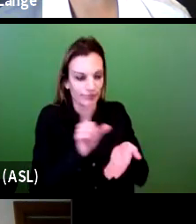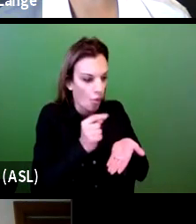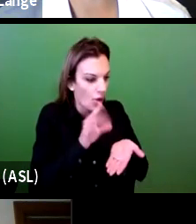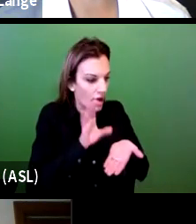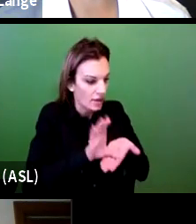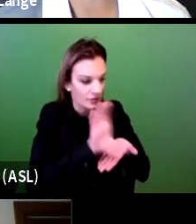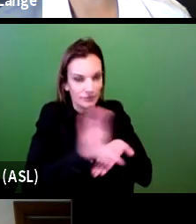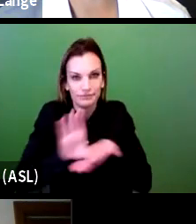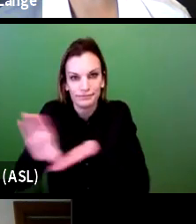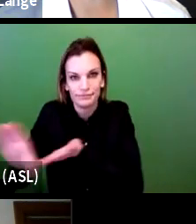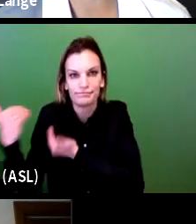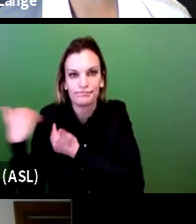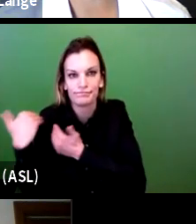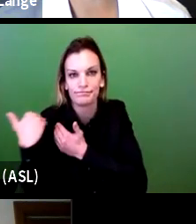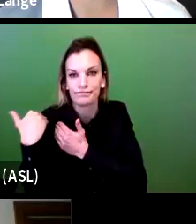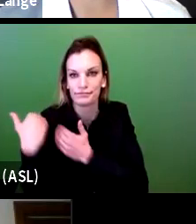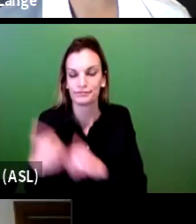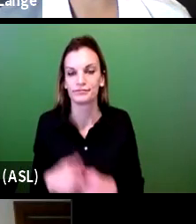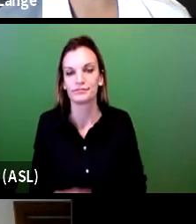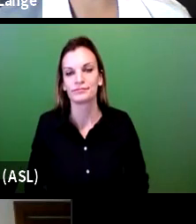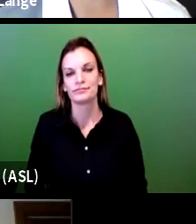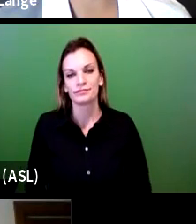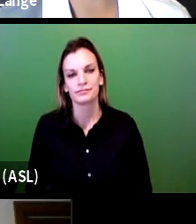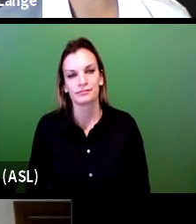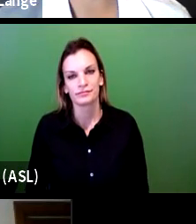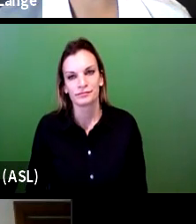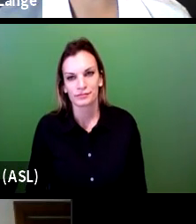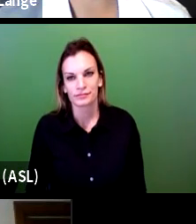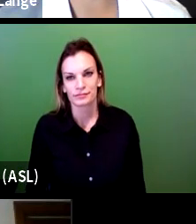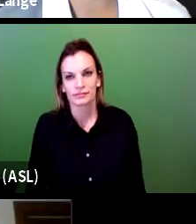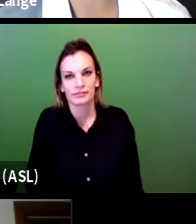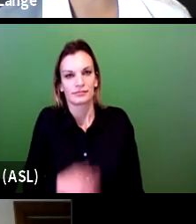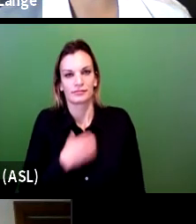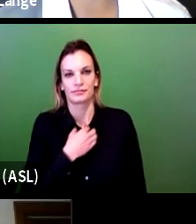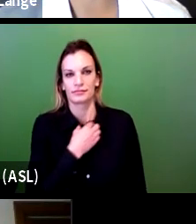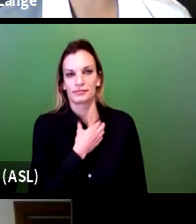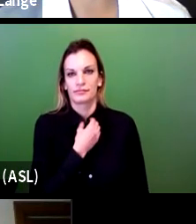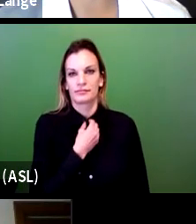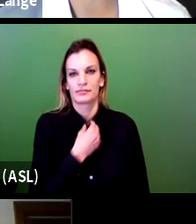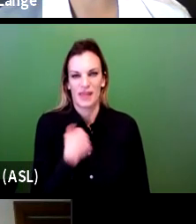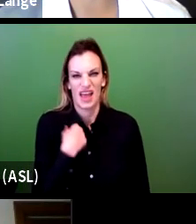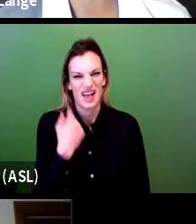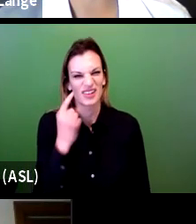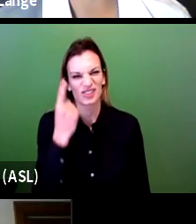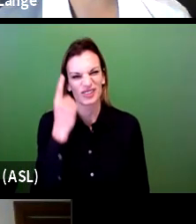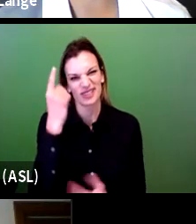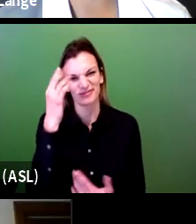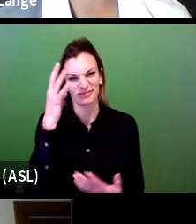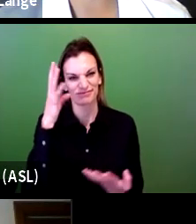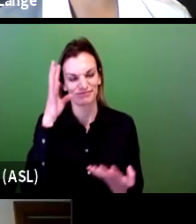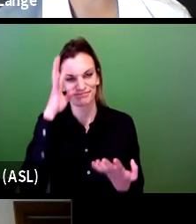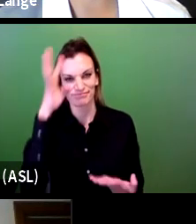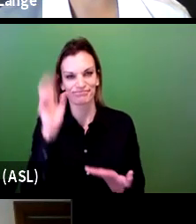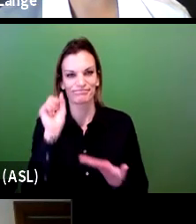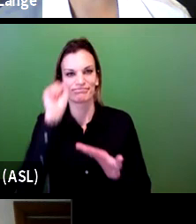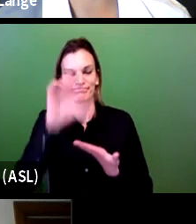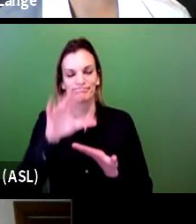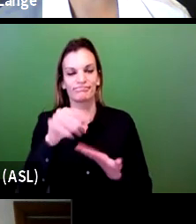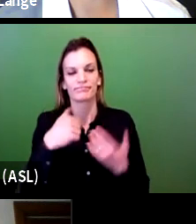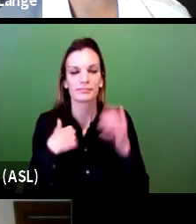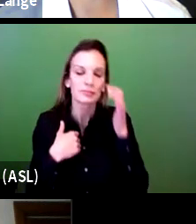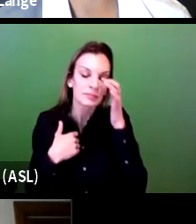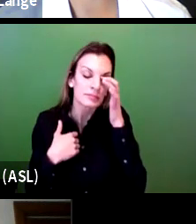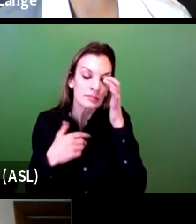positions. I'm going to throw an approach out on the table. I'm not as a motion, but an approach. I